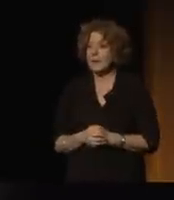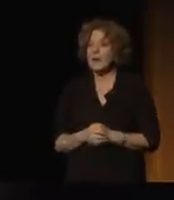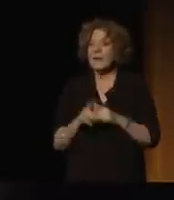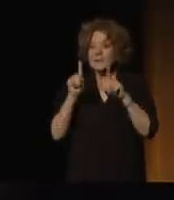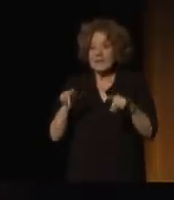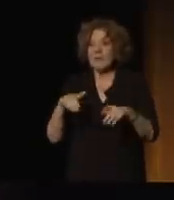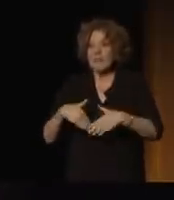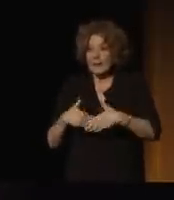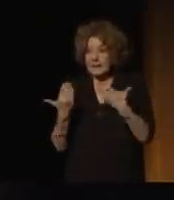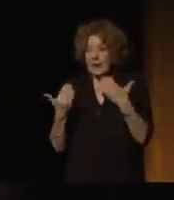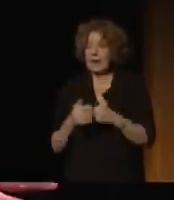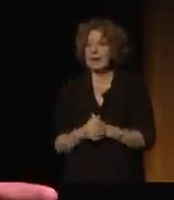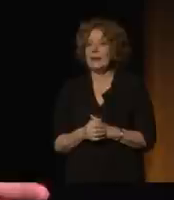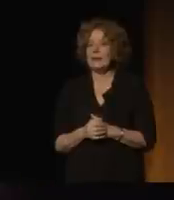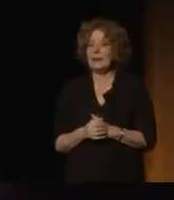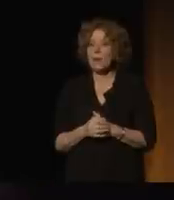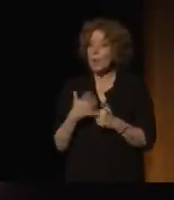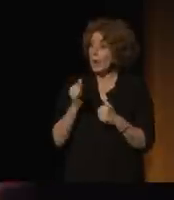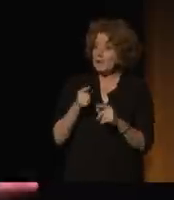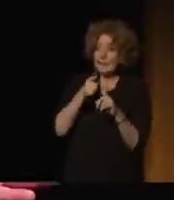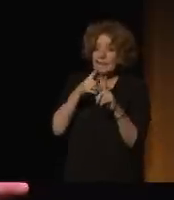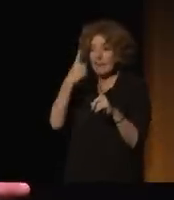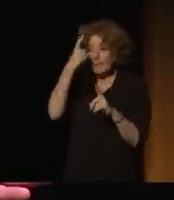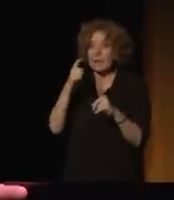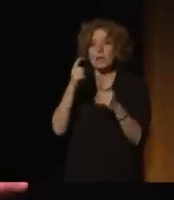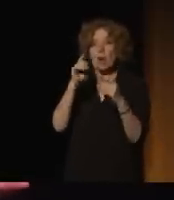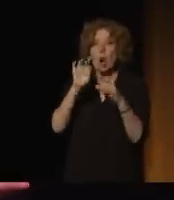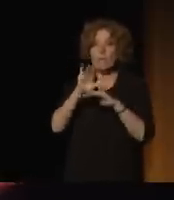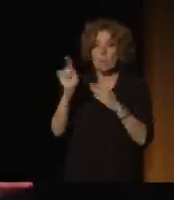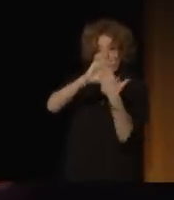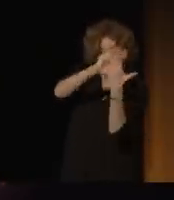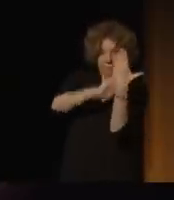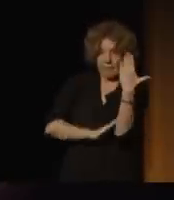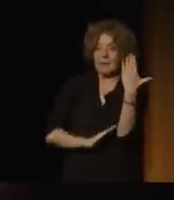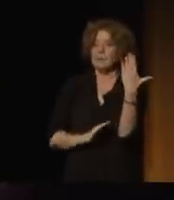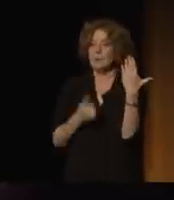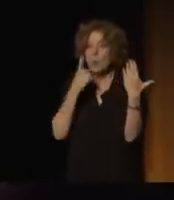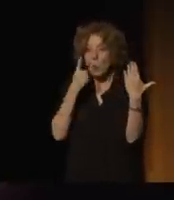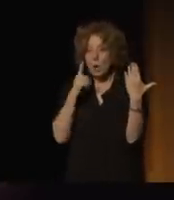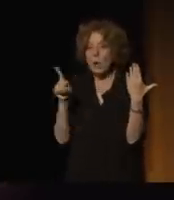day, we had a certain opinion about what the front page was going to look like 24